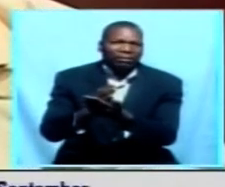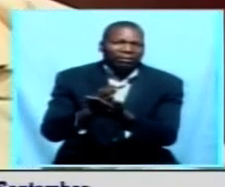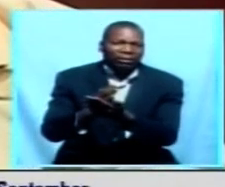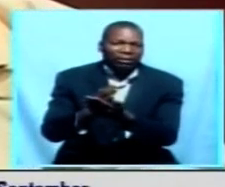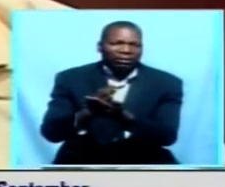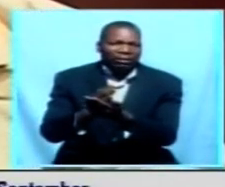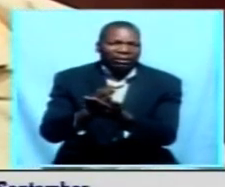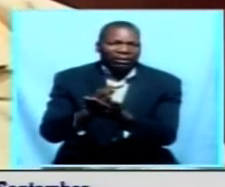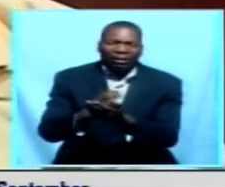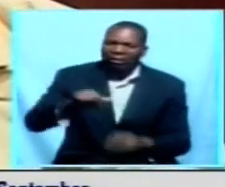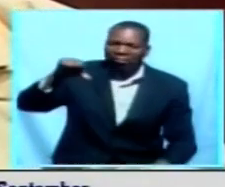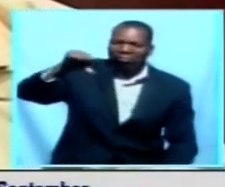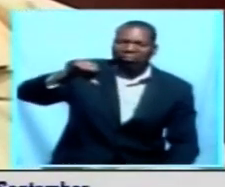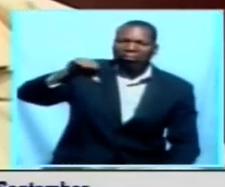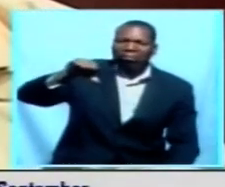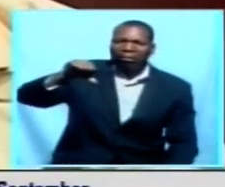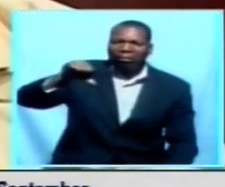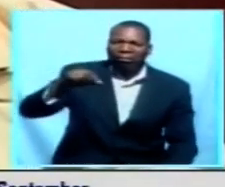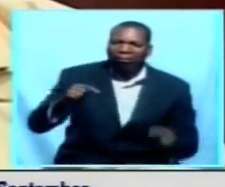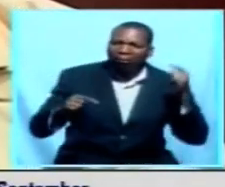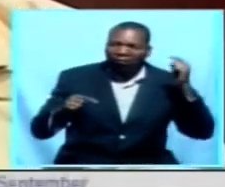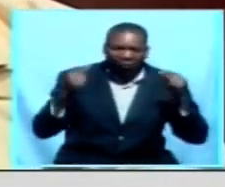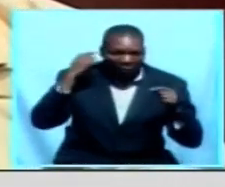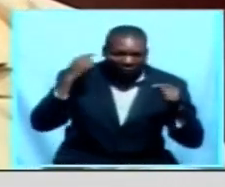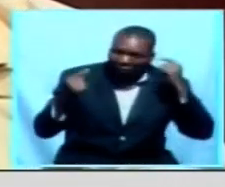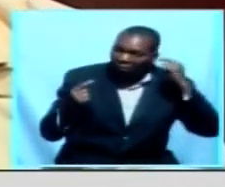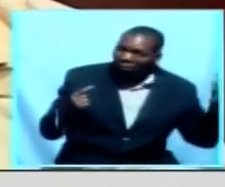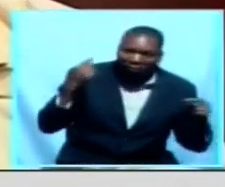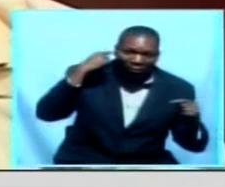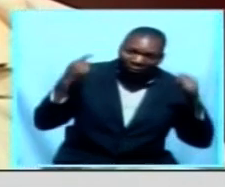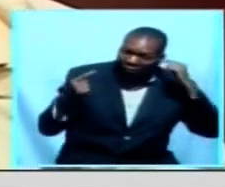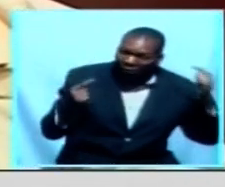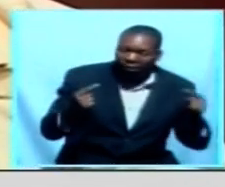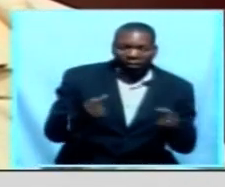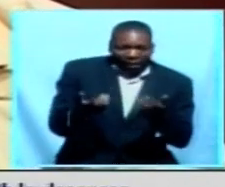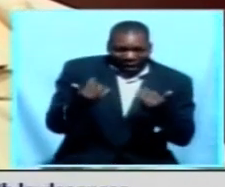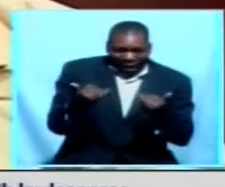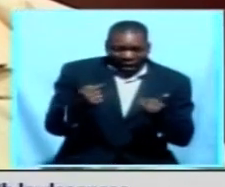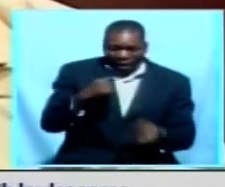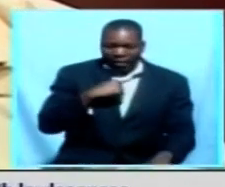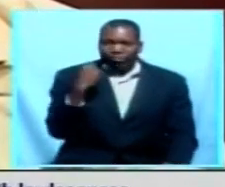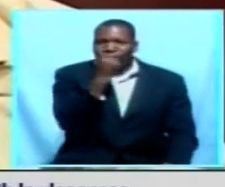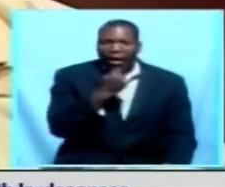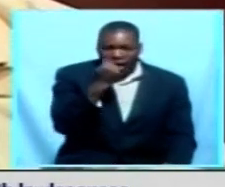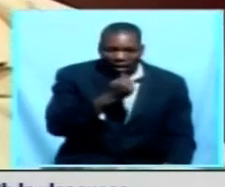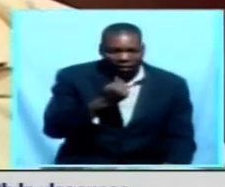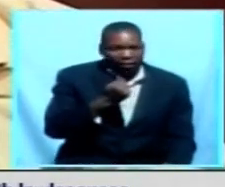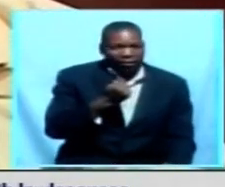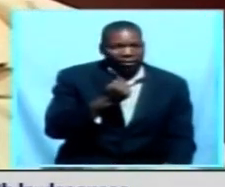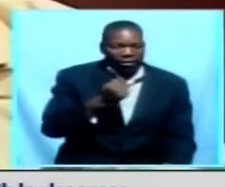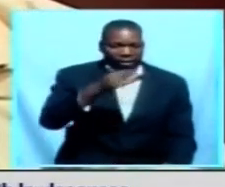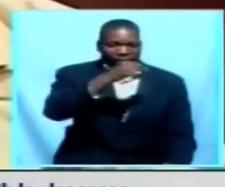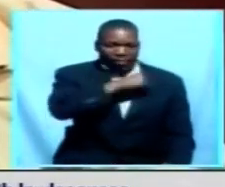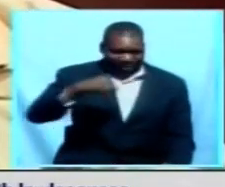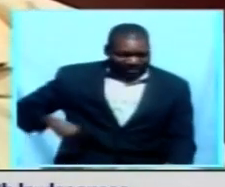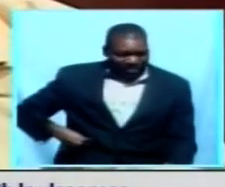Unfortunately, this has not been heeded to. As I'm speaking to you now, some of our